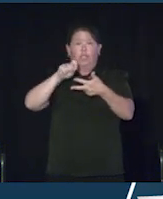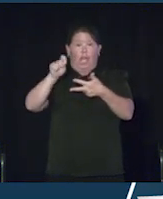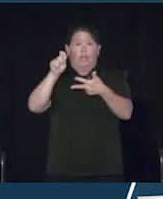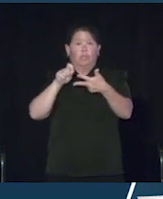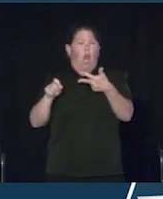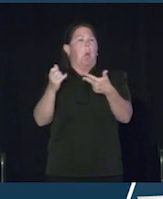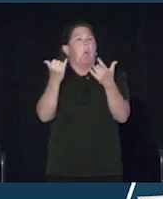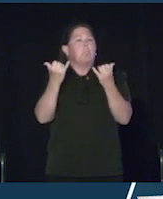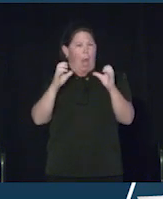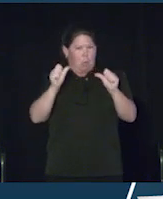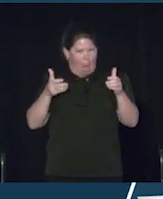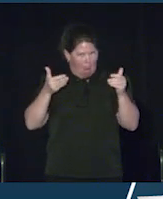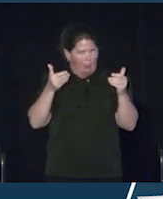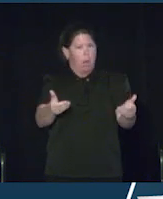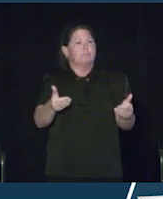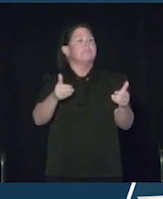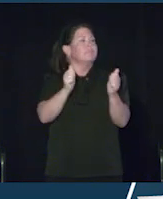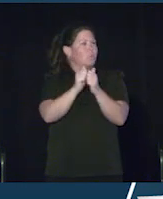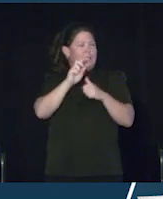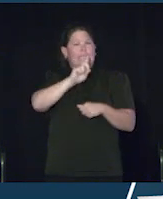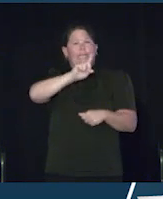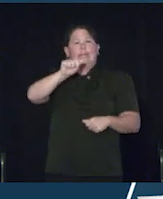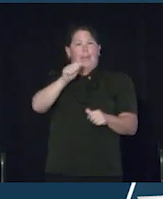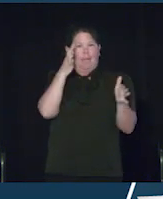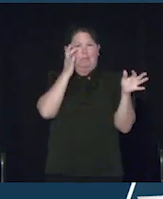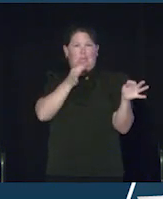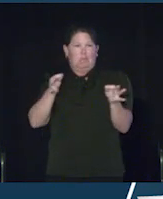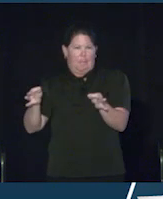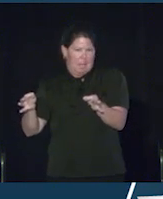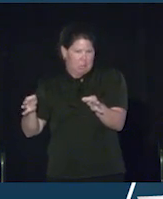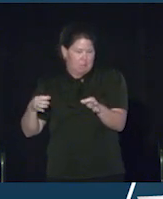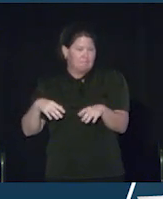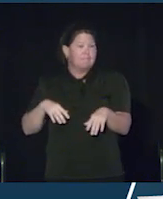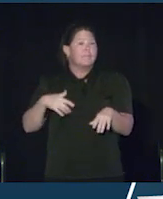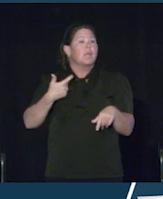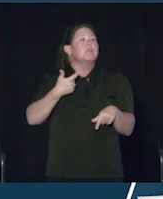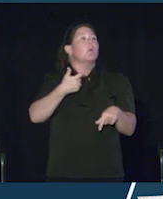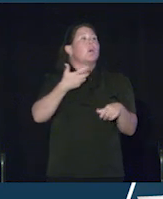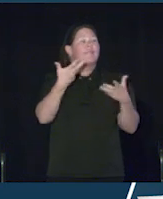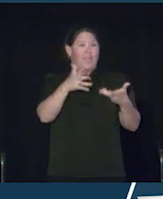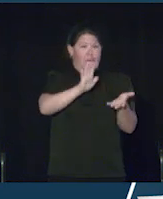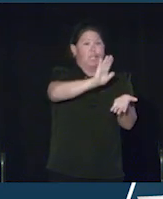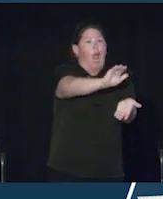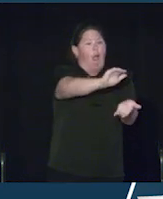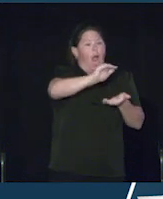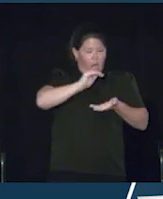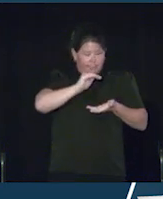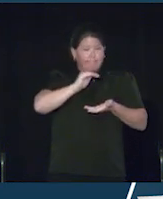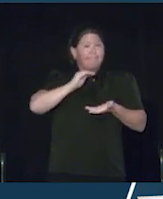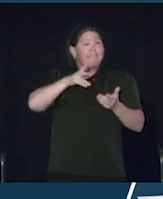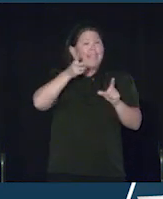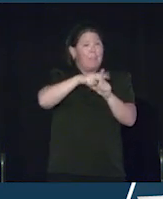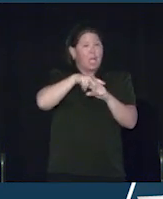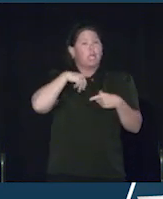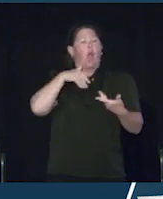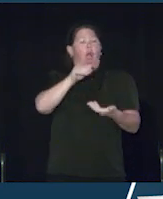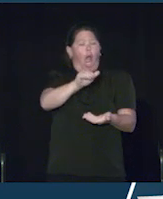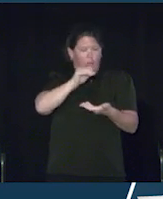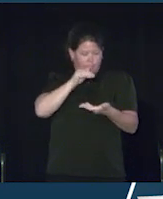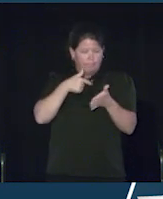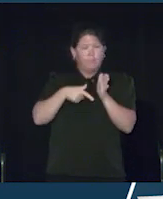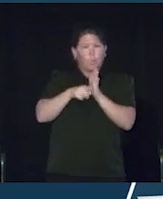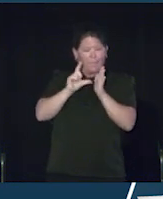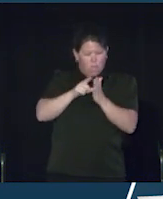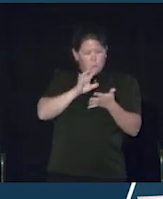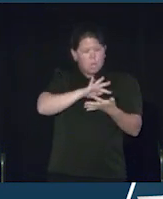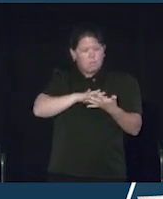determination. We need to review all the documentation. So APD will review and will notify the applicant if additional information